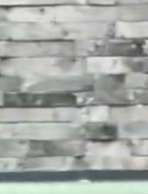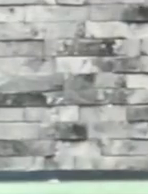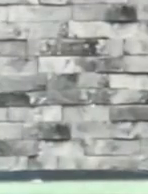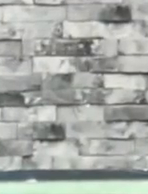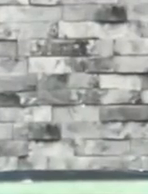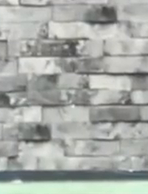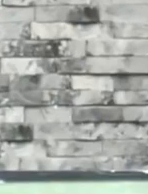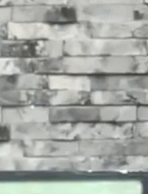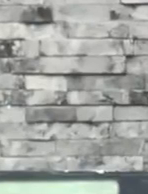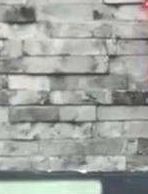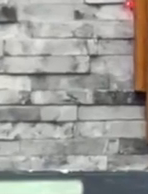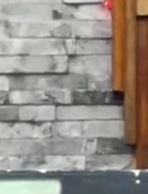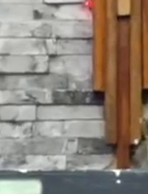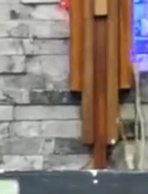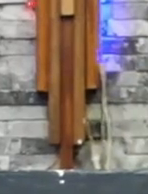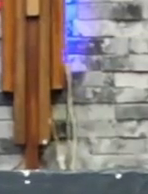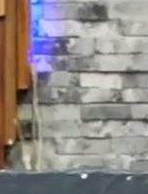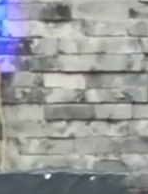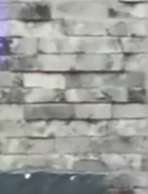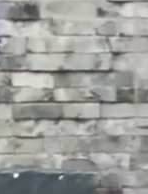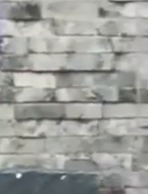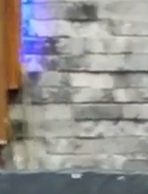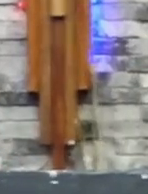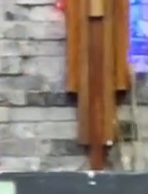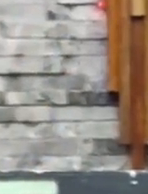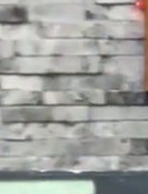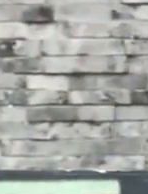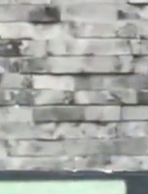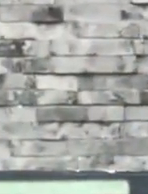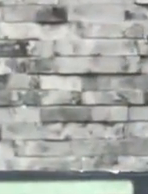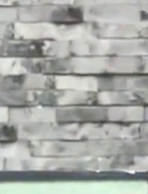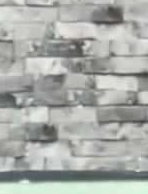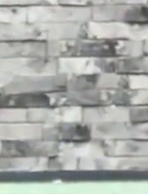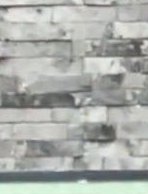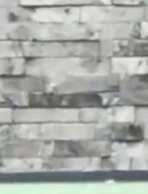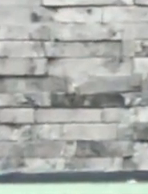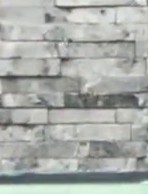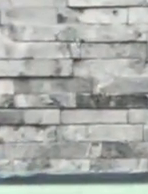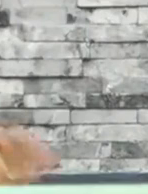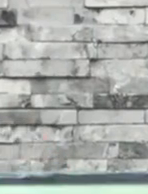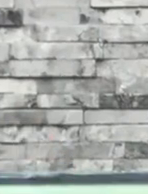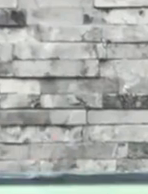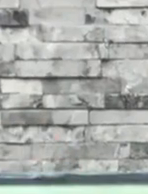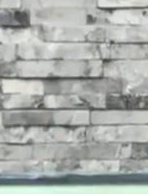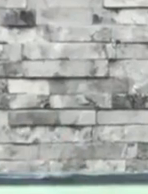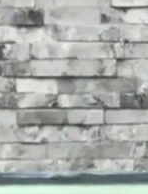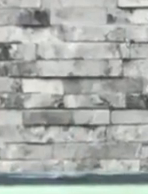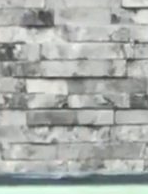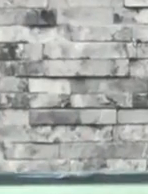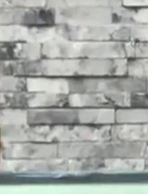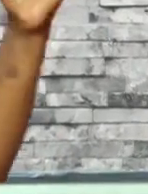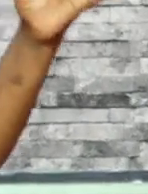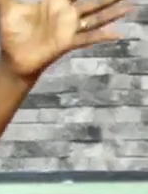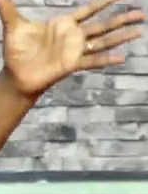nyuki, kiumbe. Kiumbe. Ehe. A being presented itself. Jitokeza. And